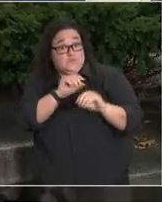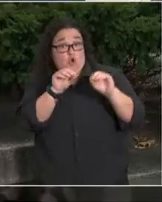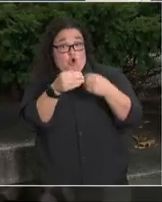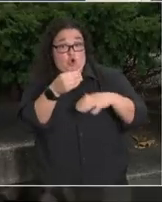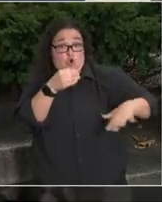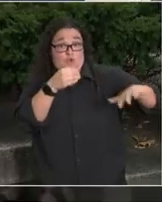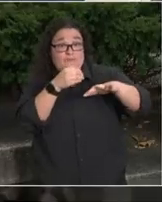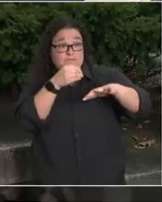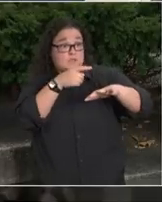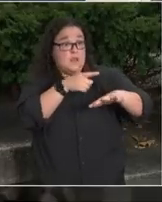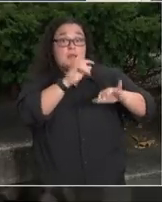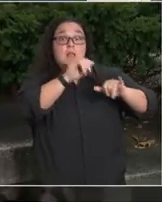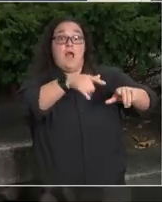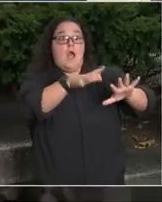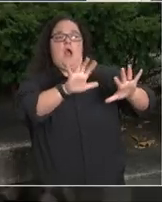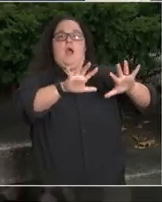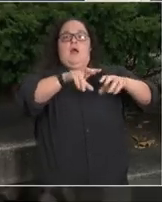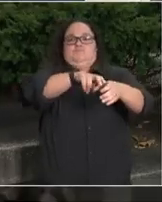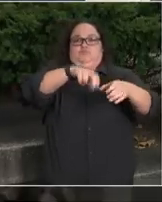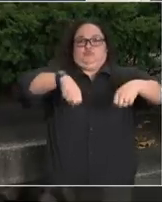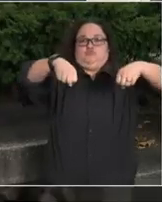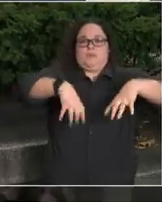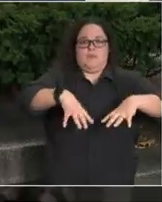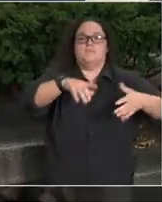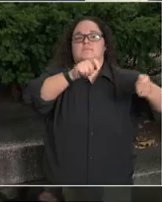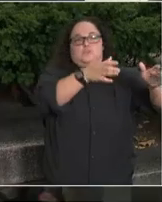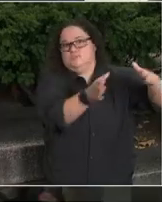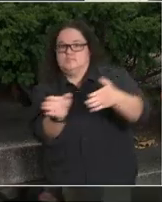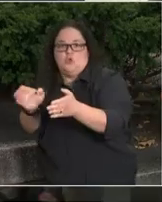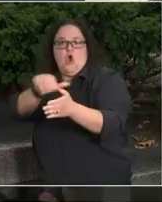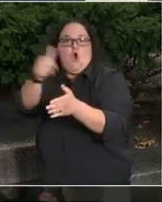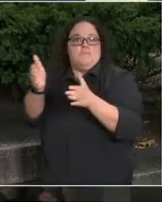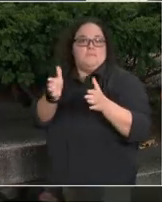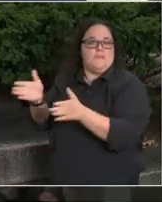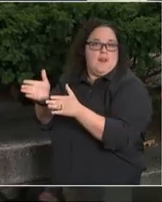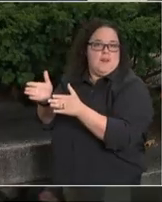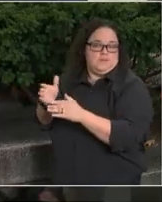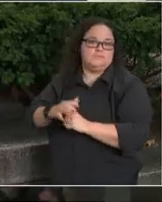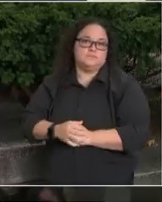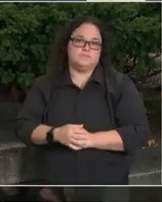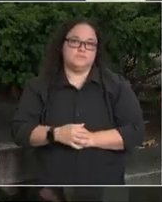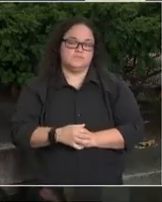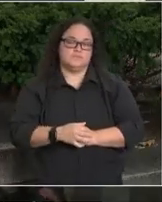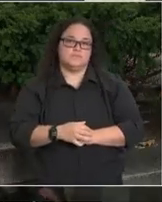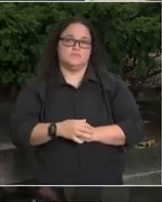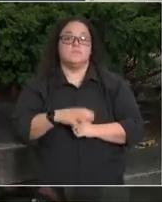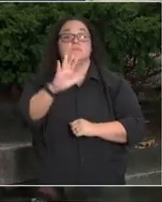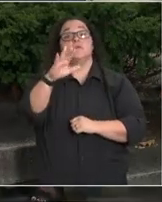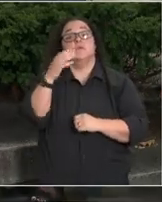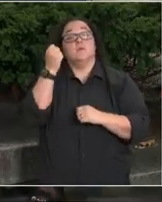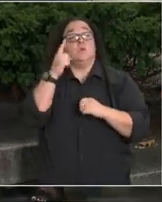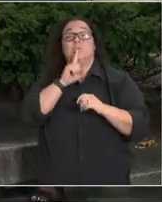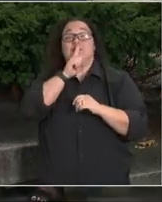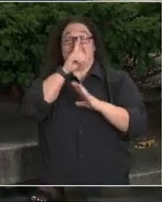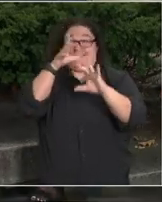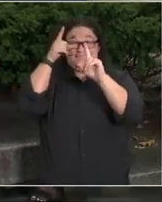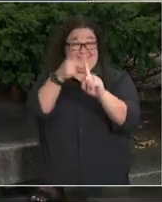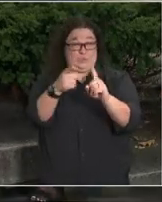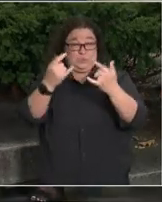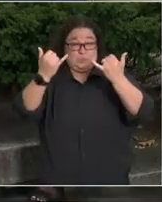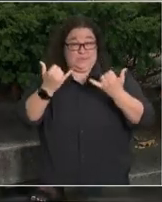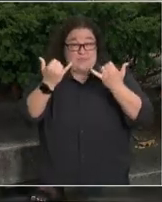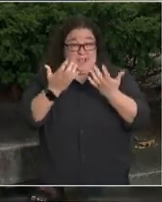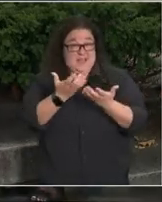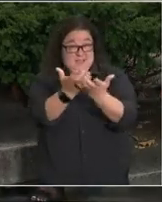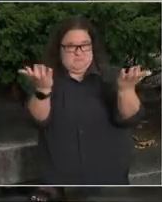person from the DEA was running the police department, which was illegal and clearly not going to happen. So the key for today is to know that